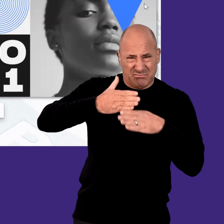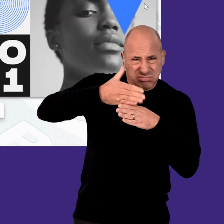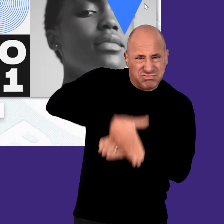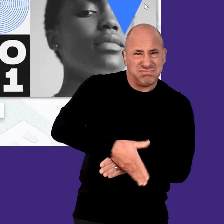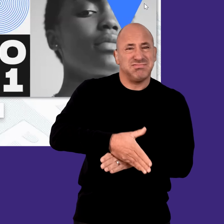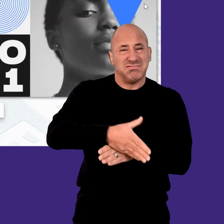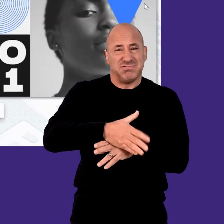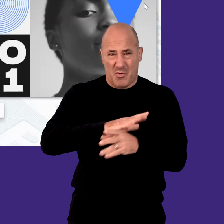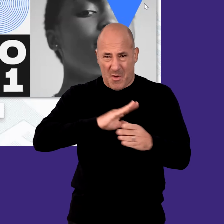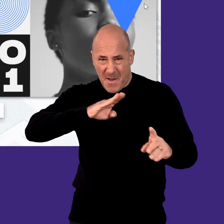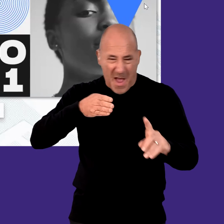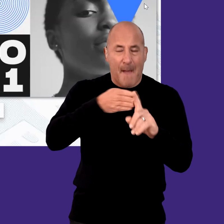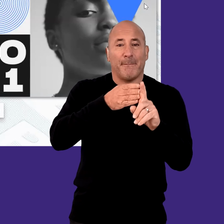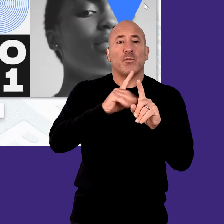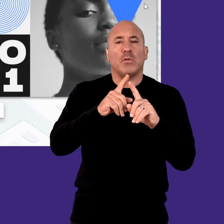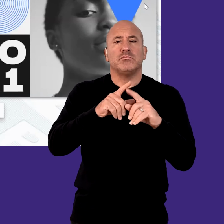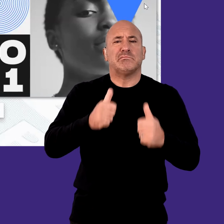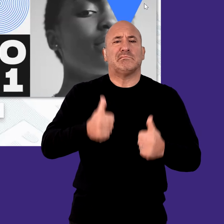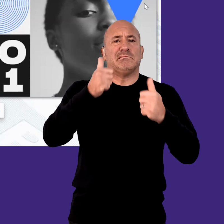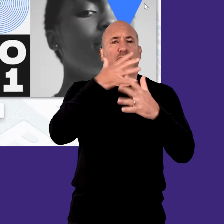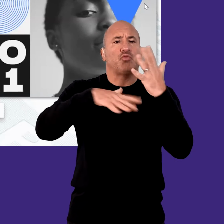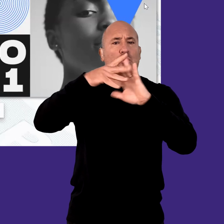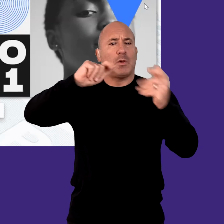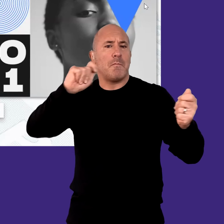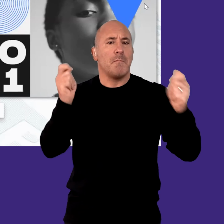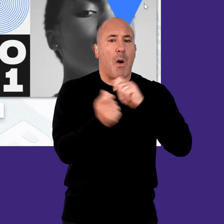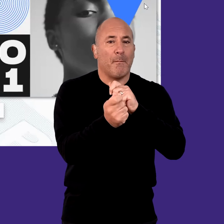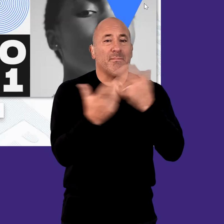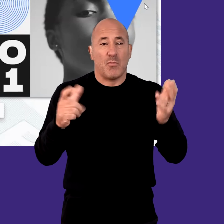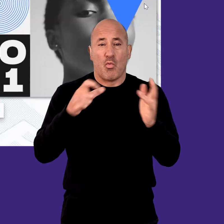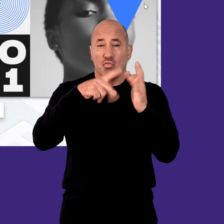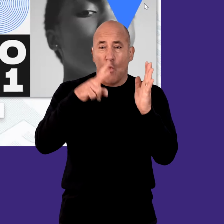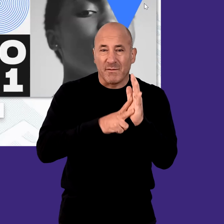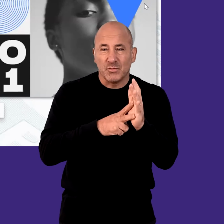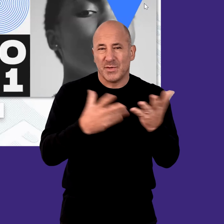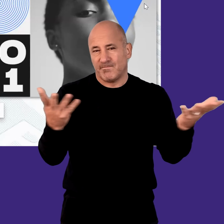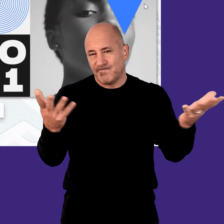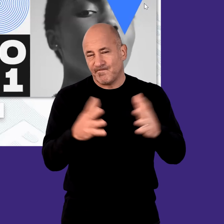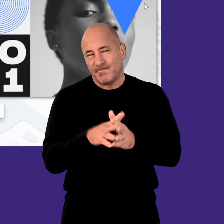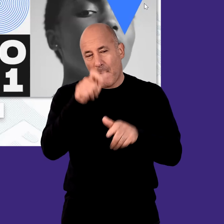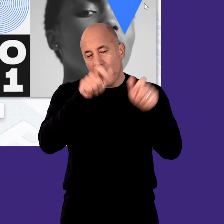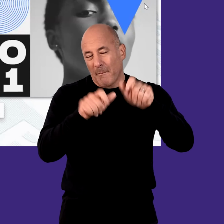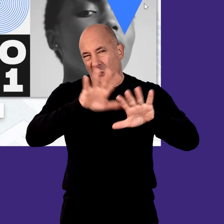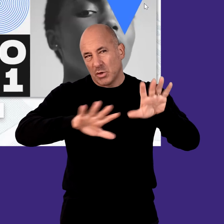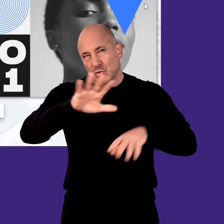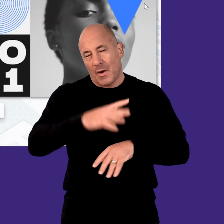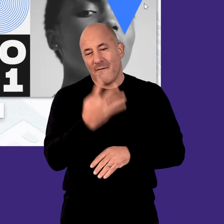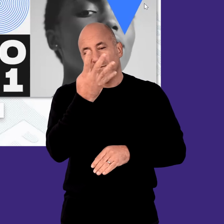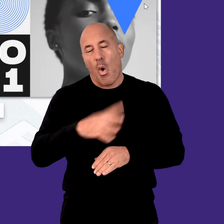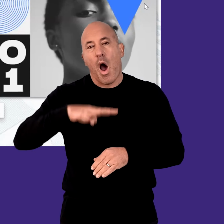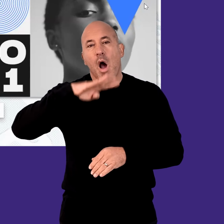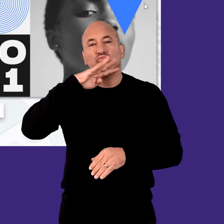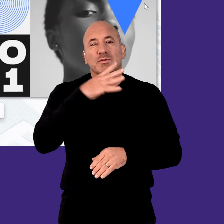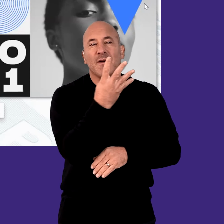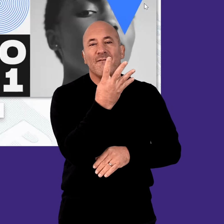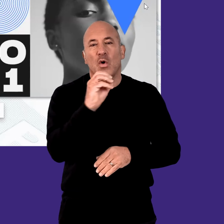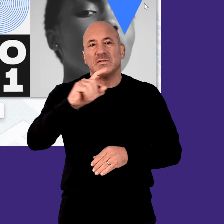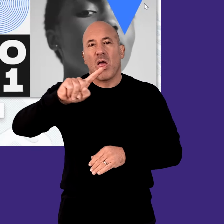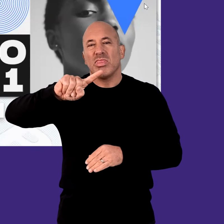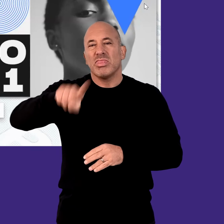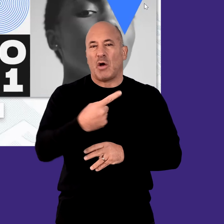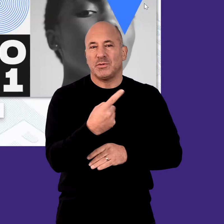towards positive social change for the city. And when we're talking about Coventry, It's probably worth mentioning that there's